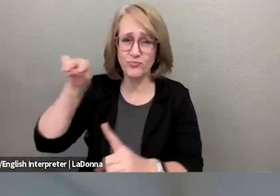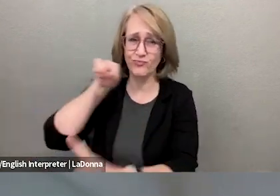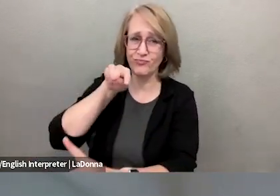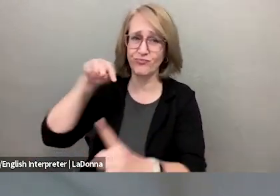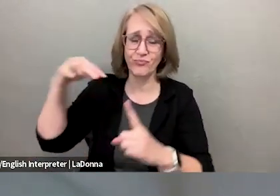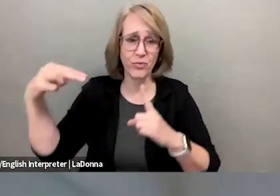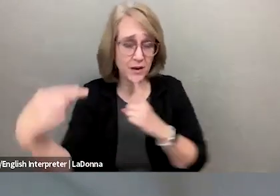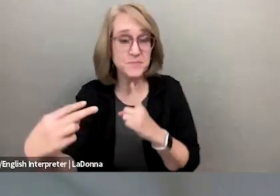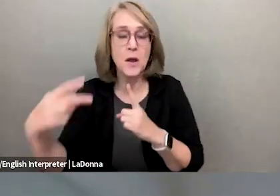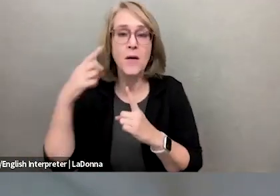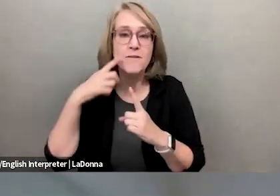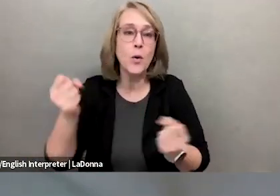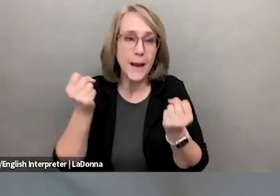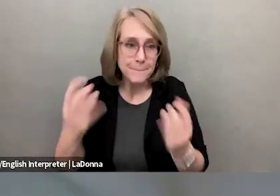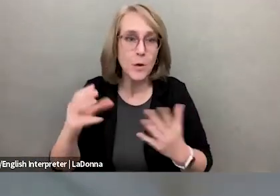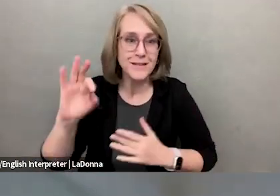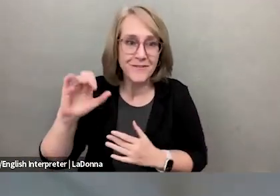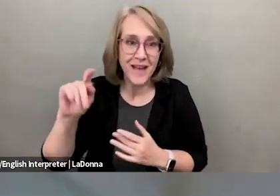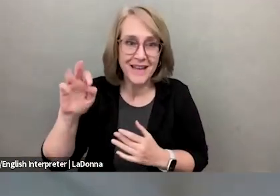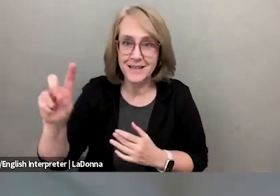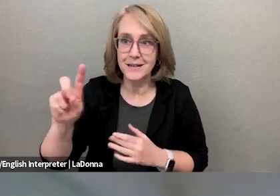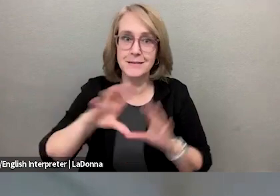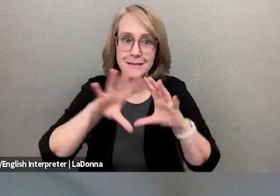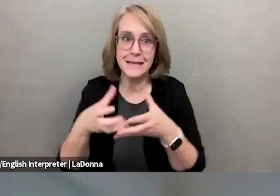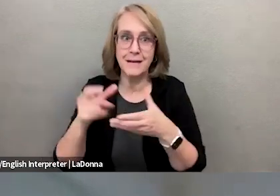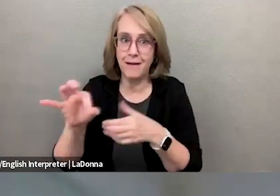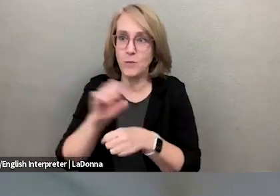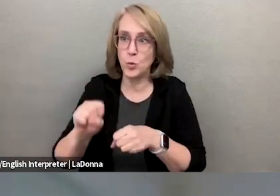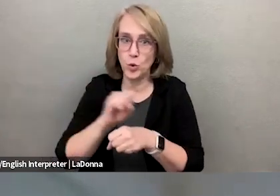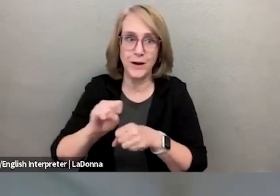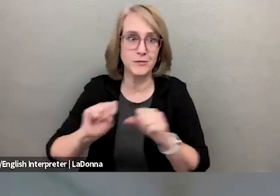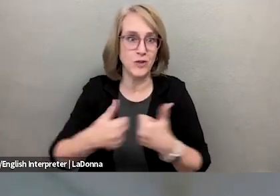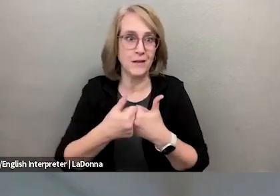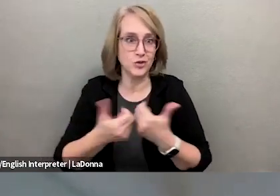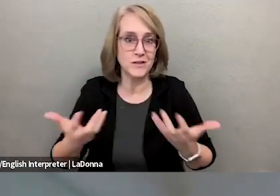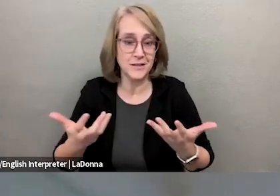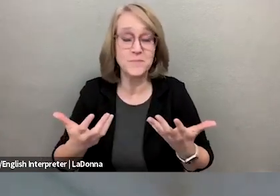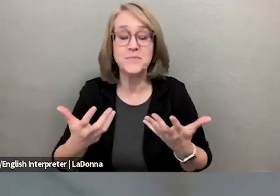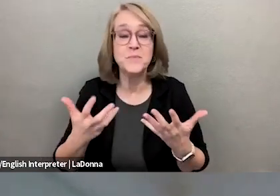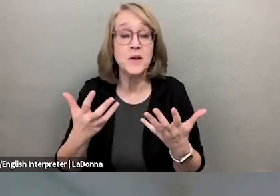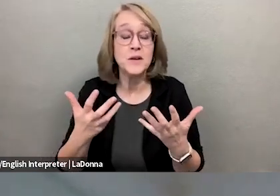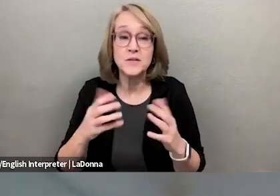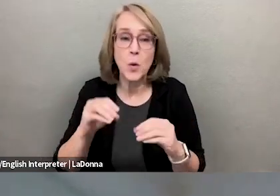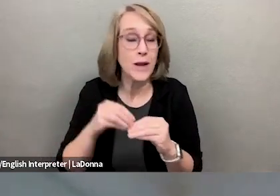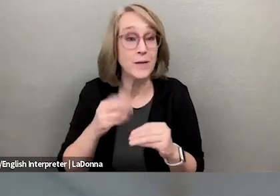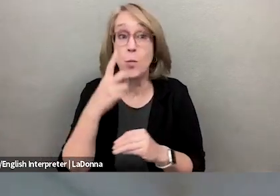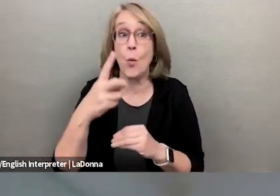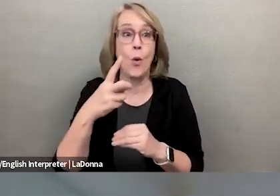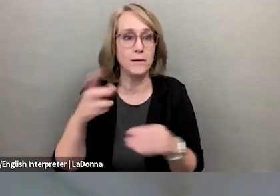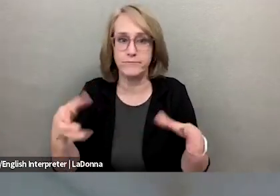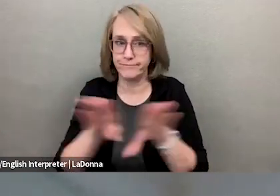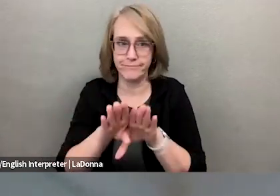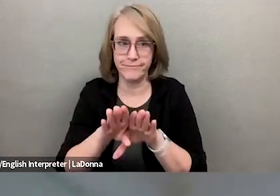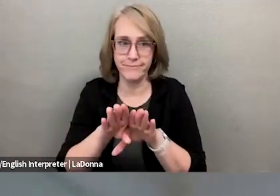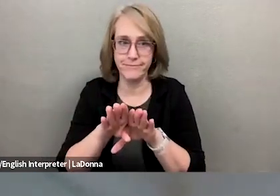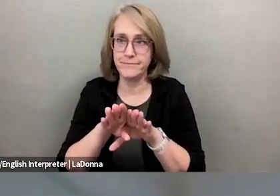to address a multifaceted set of workforce challenges. So I'm going to say in one breath everything